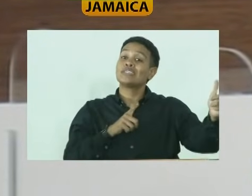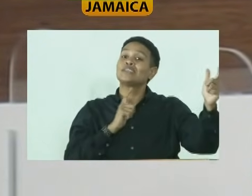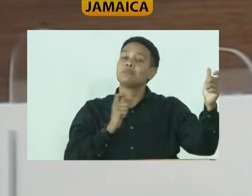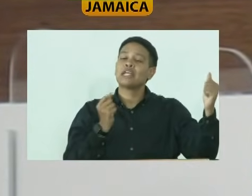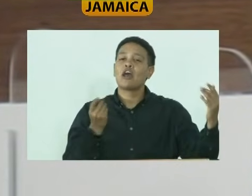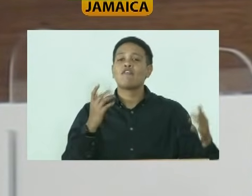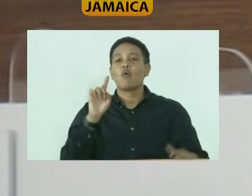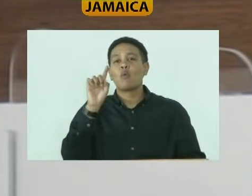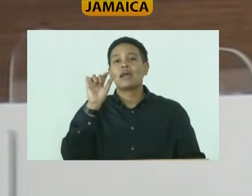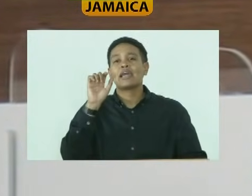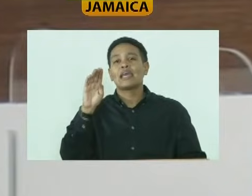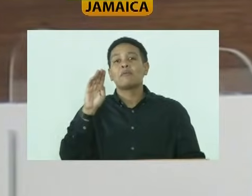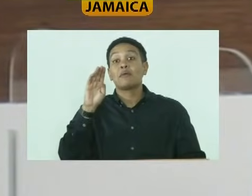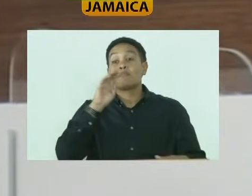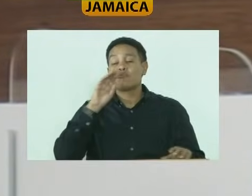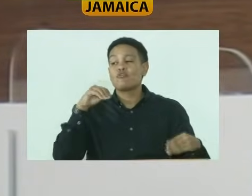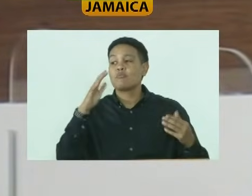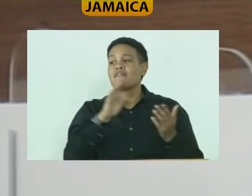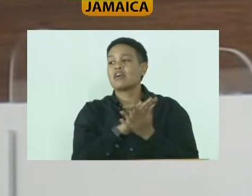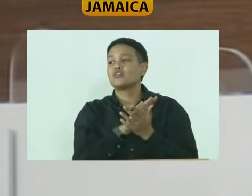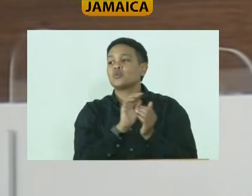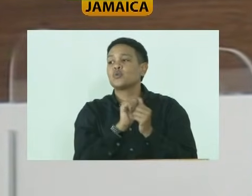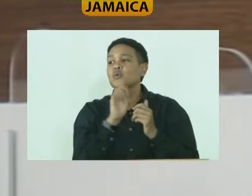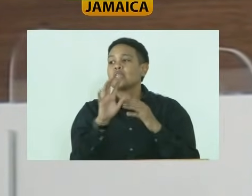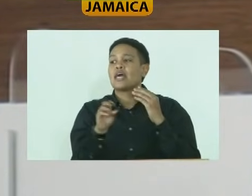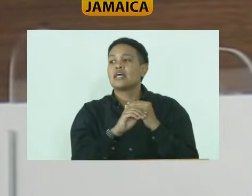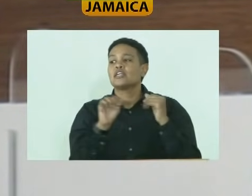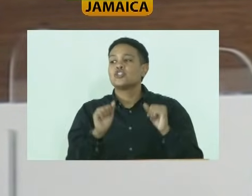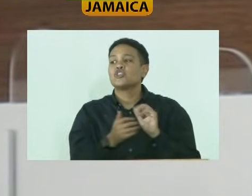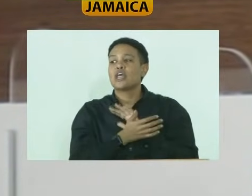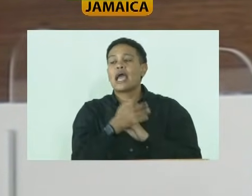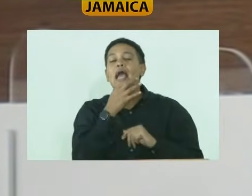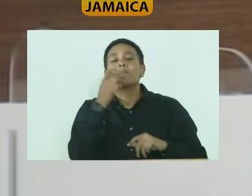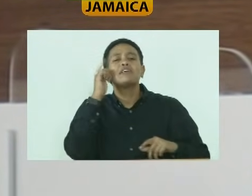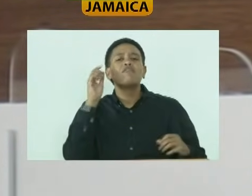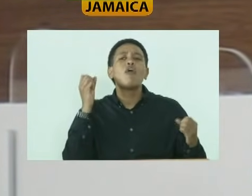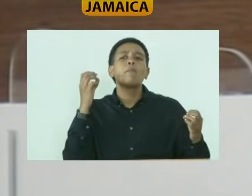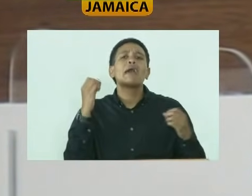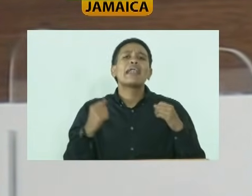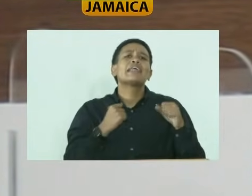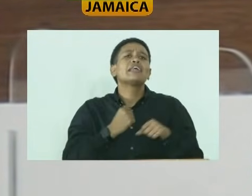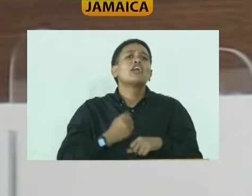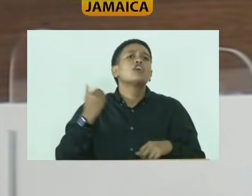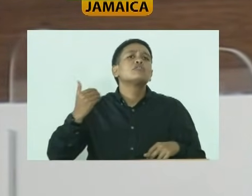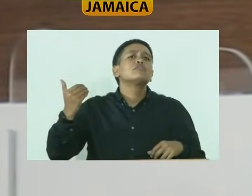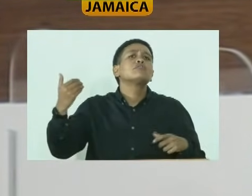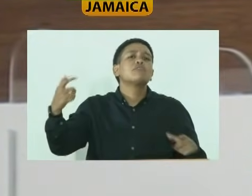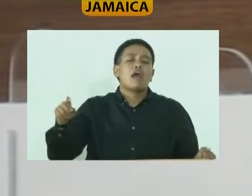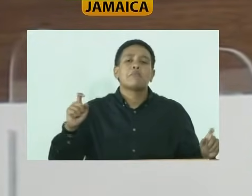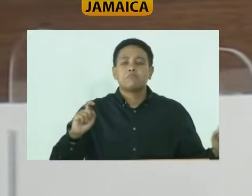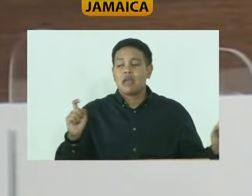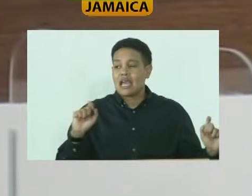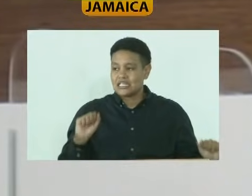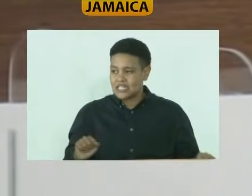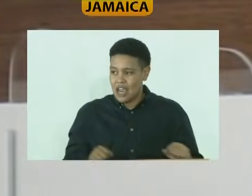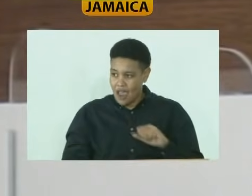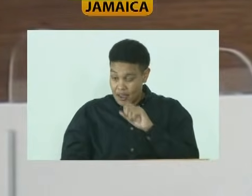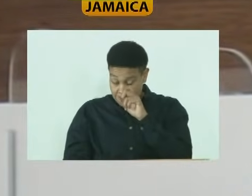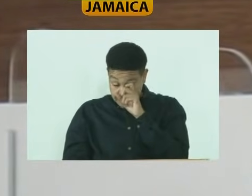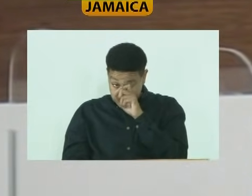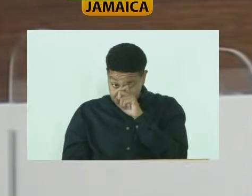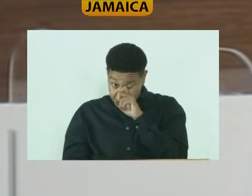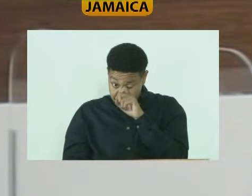1 gigabit, providing the schools with additional capacity for many years to come. Once again, Madam